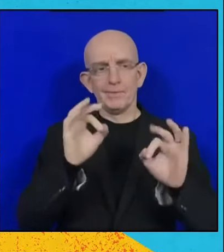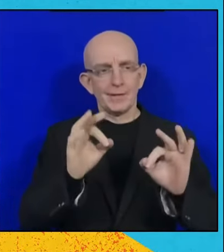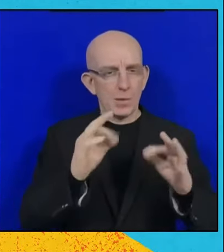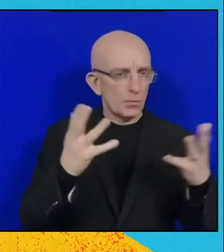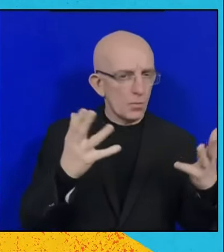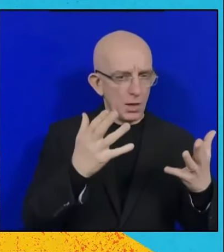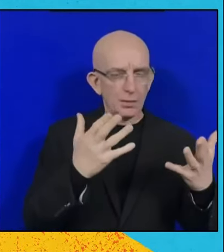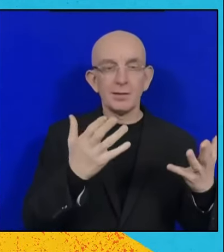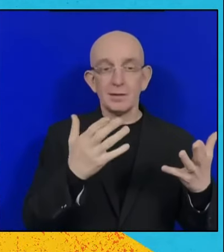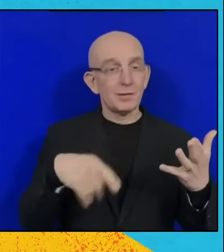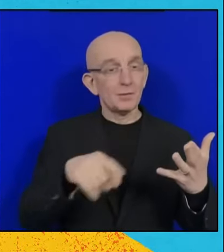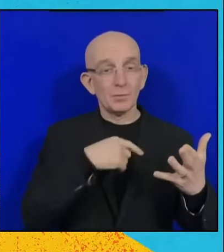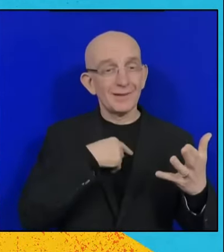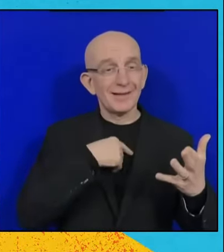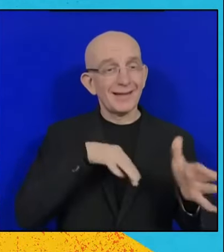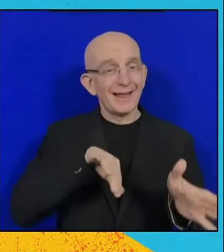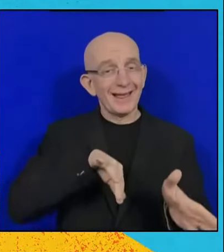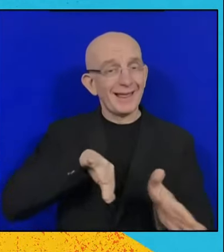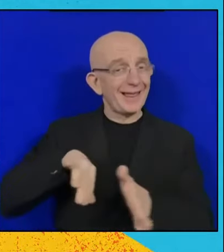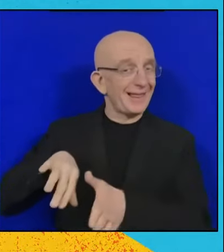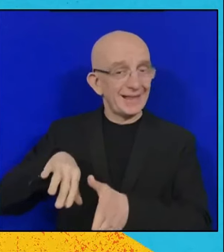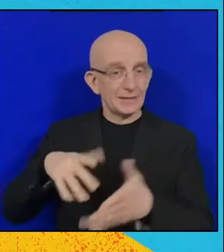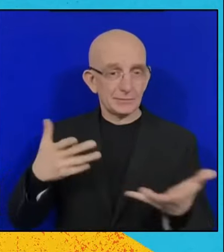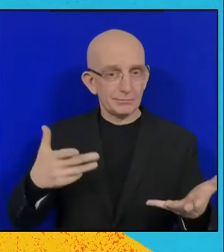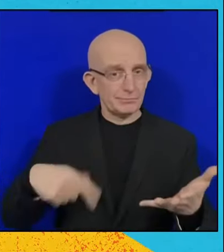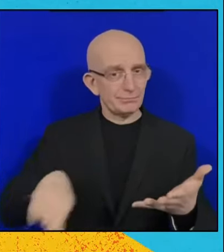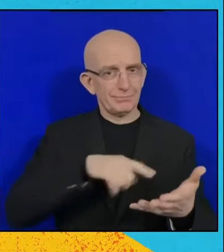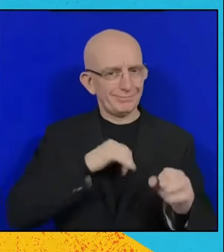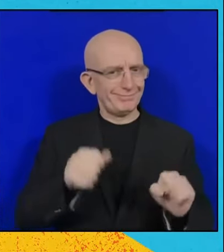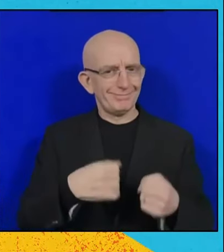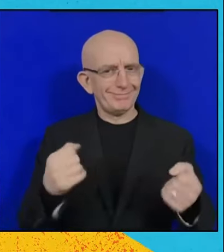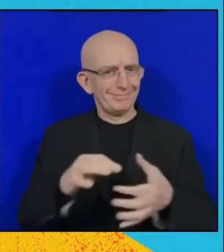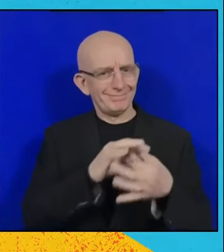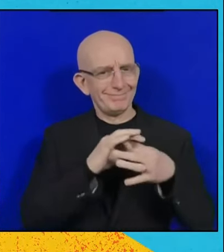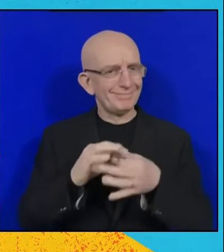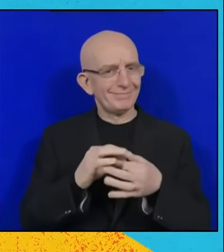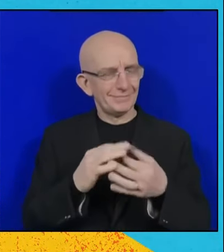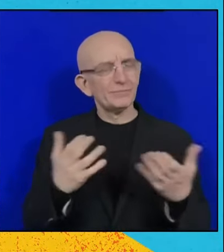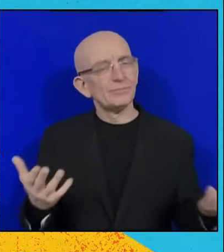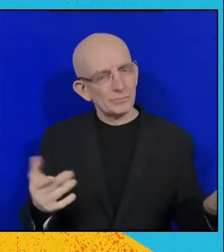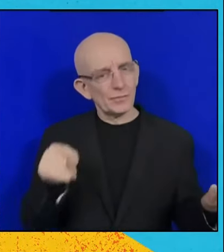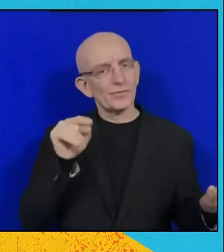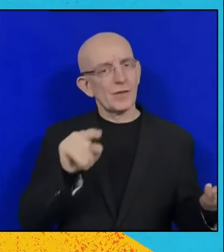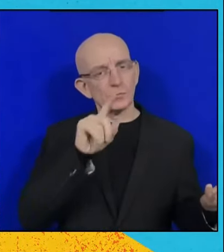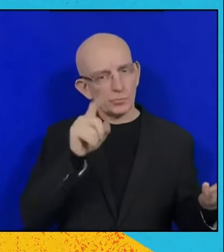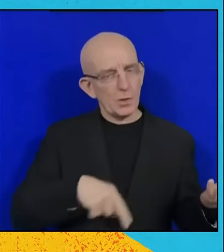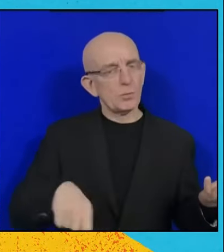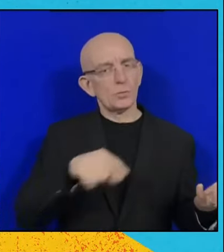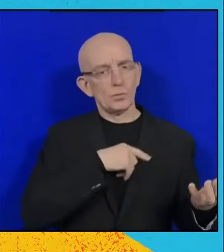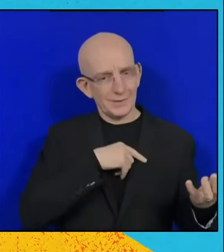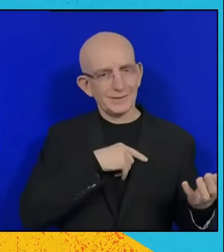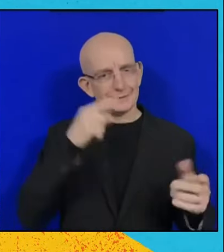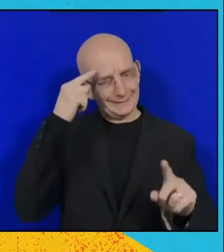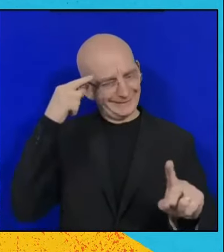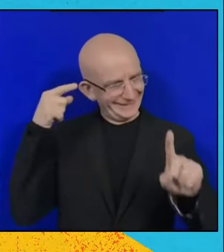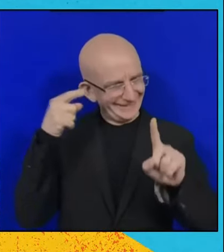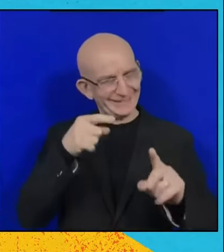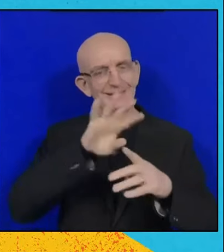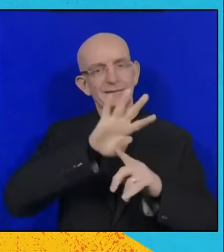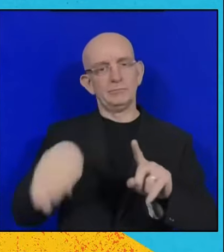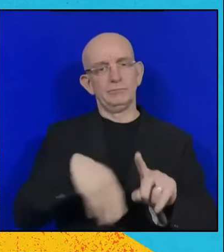why we work for the SDG 1, end with poverty, the SDG 4, quality of education, the